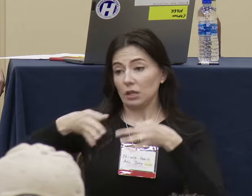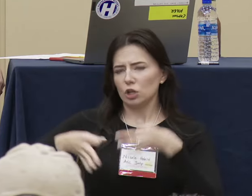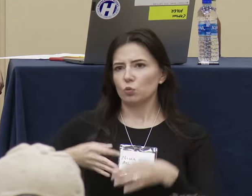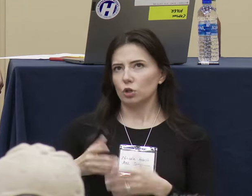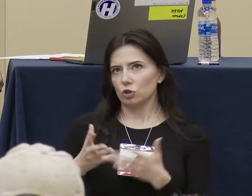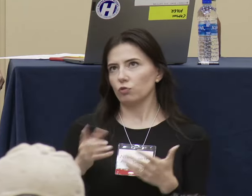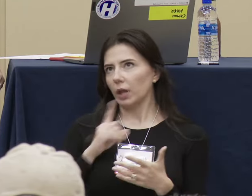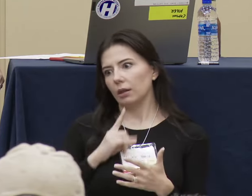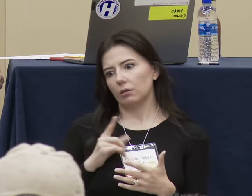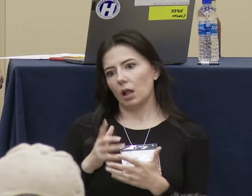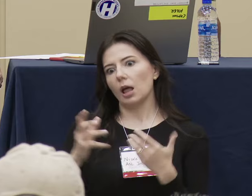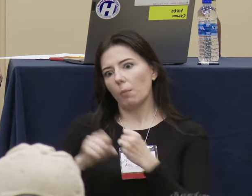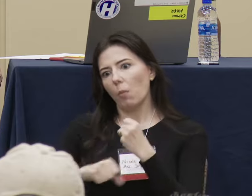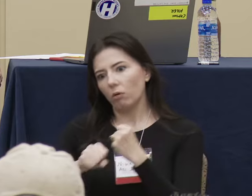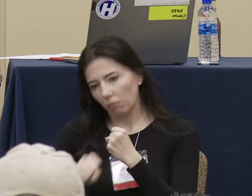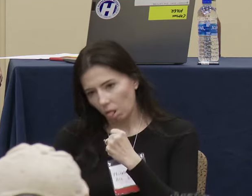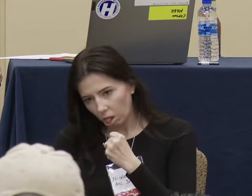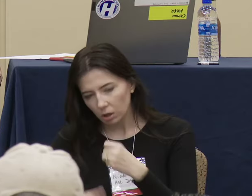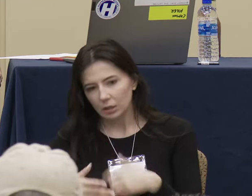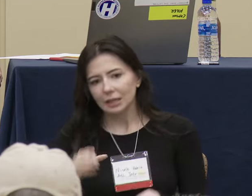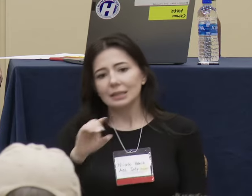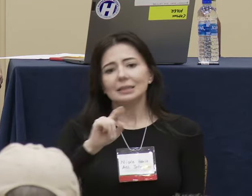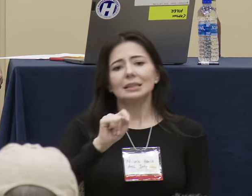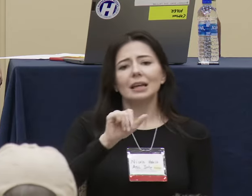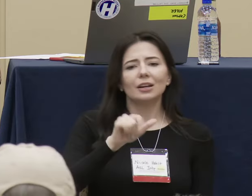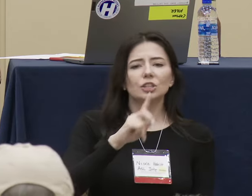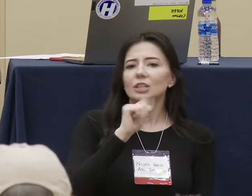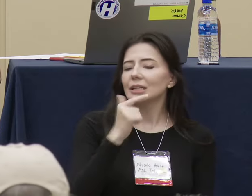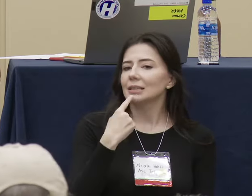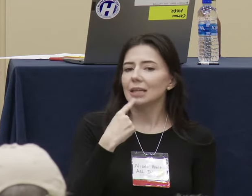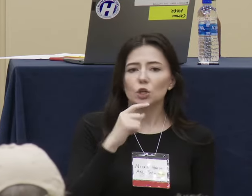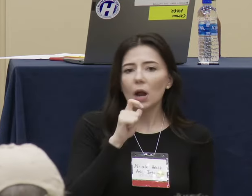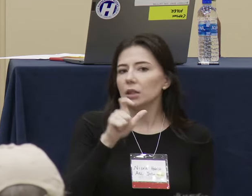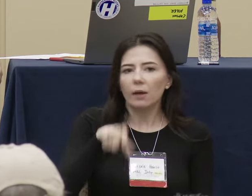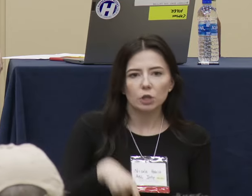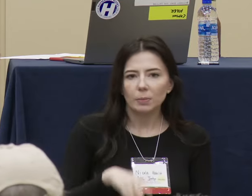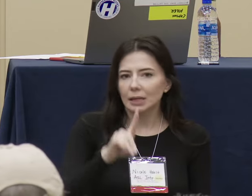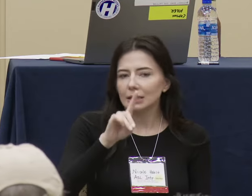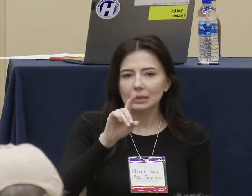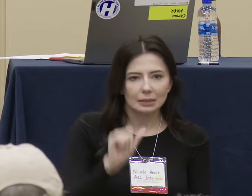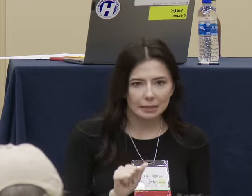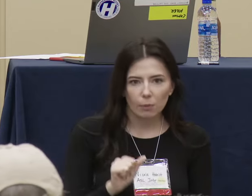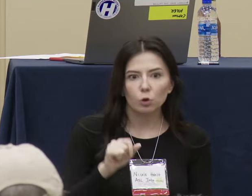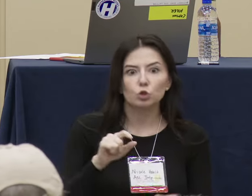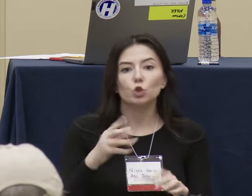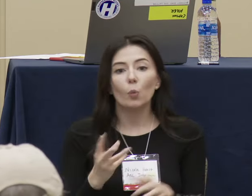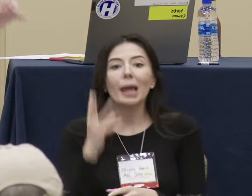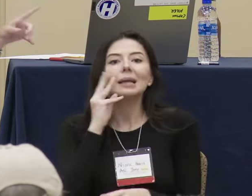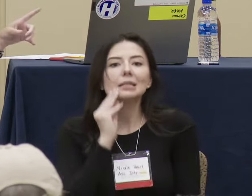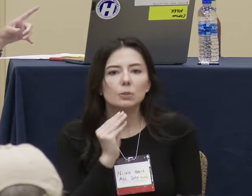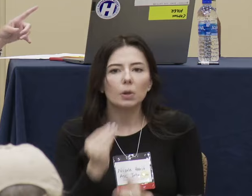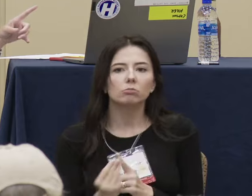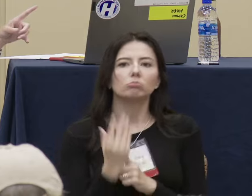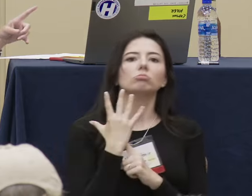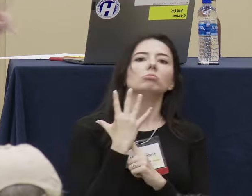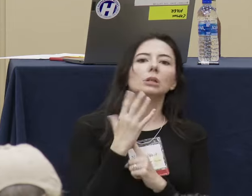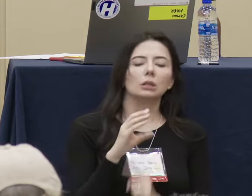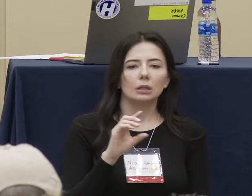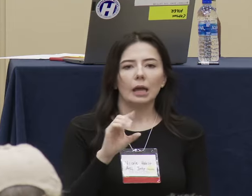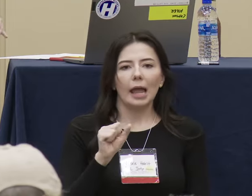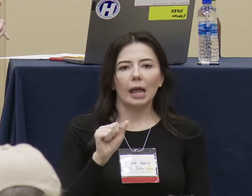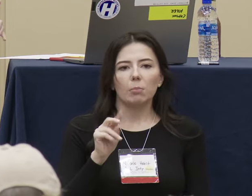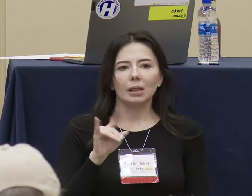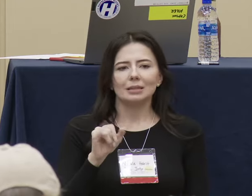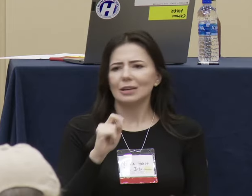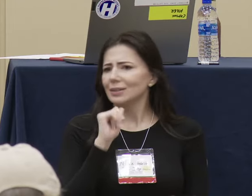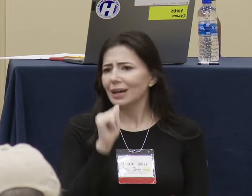longer, TL says, you do not have to be disabled to experience ableism. This is not to say we're all disabled. Please don't